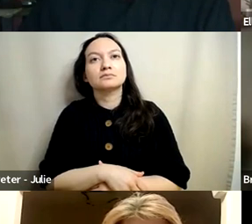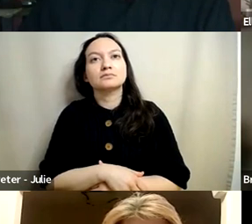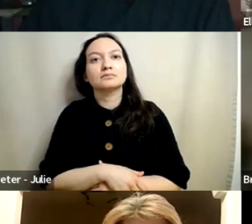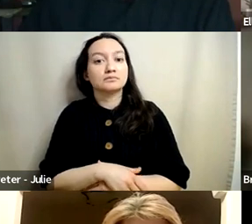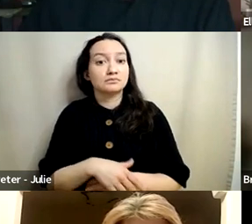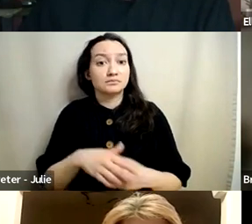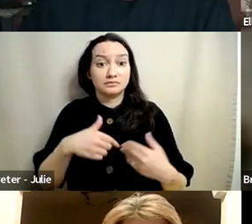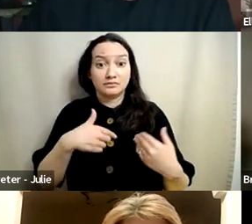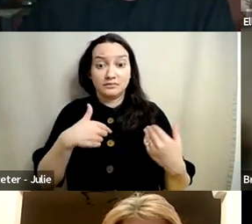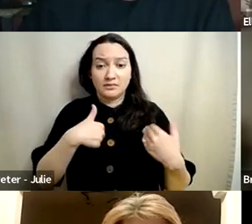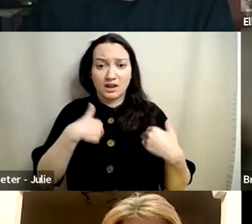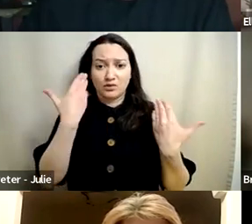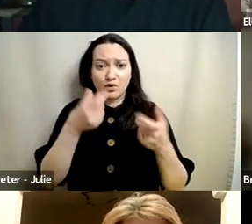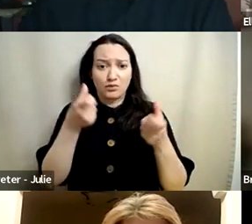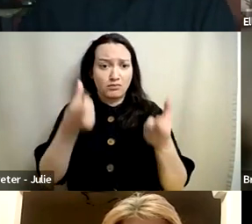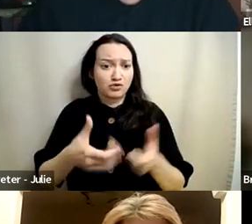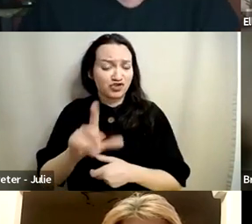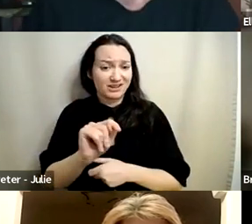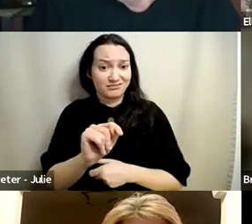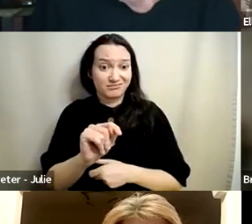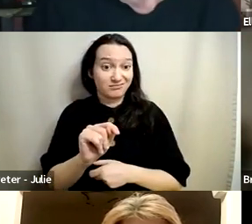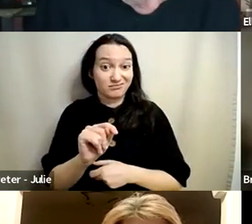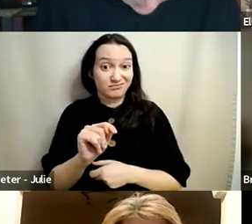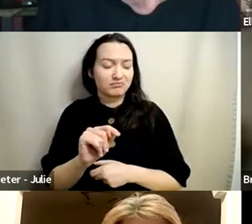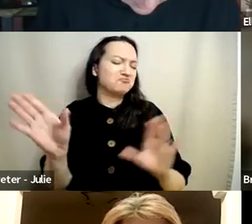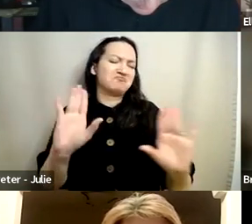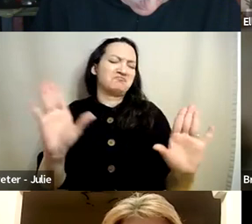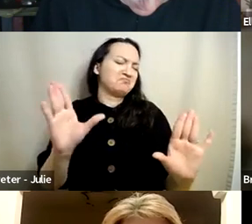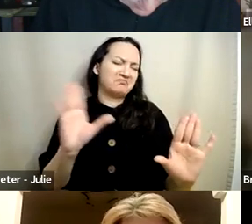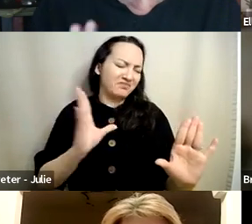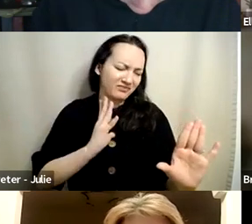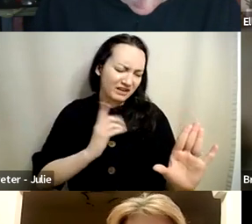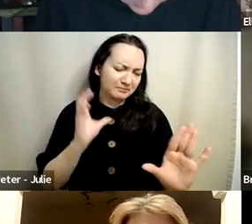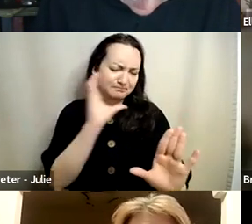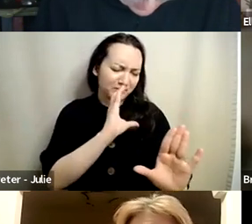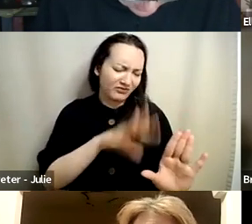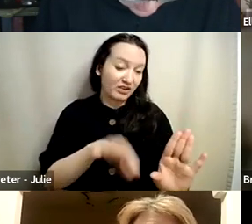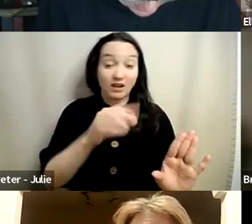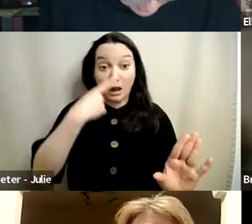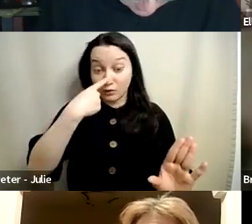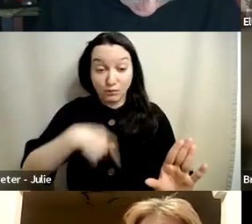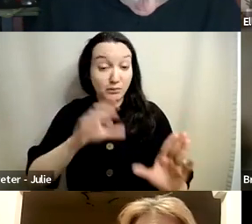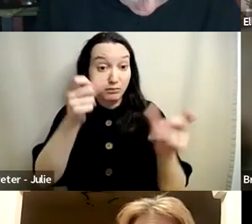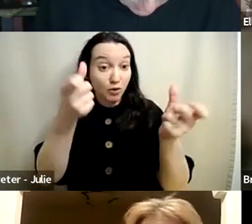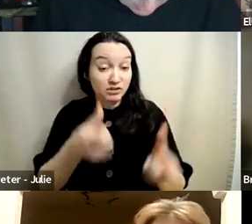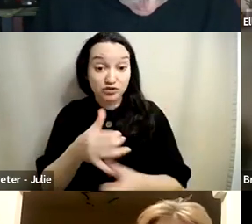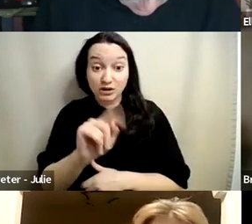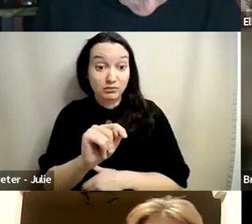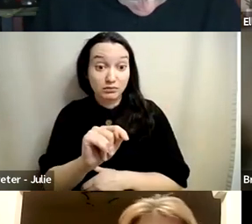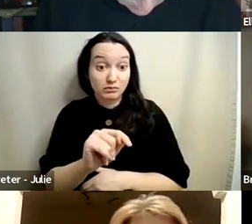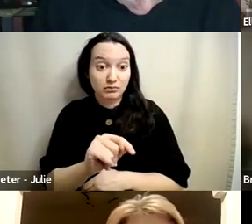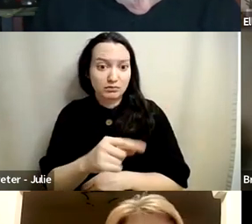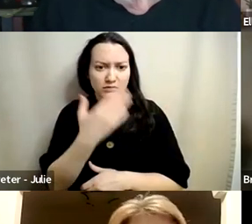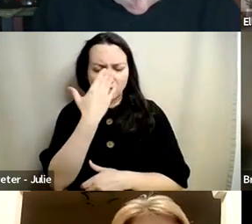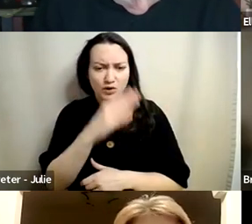I don't know about posting in chat, and I guess okay. I'll find it in the website. Go ahead. I don't mind posting it in the chat, but I just don't